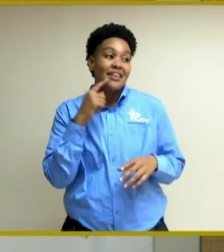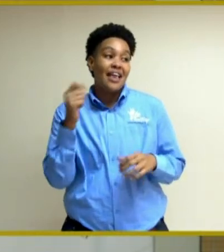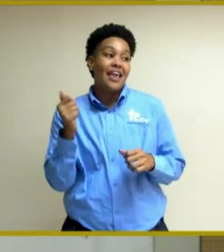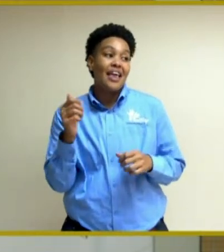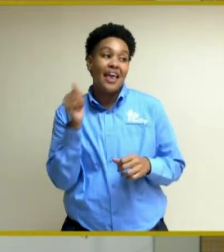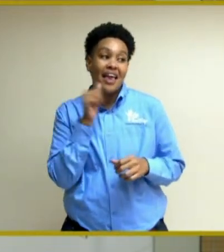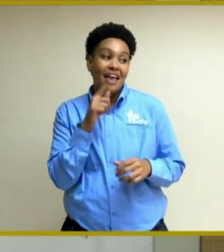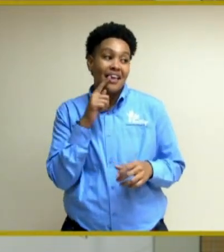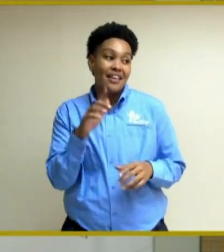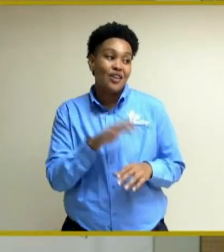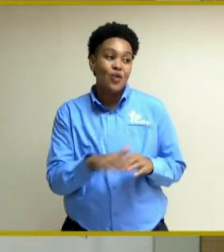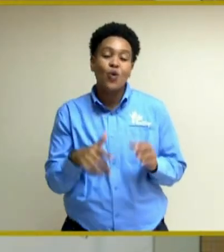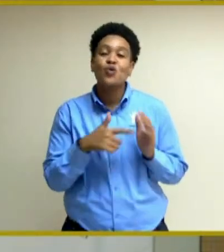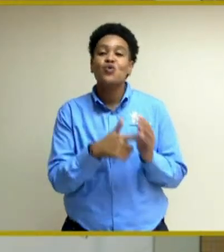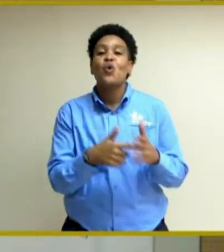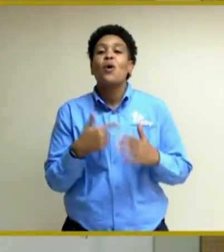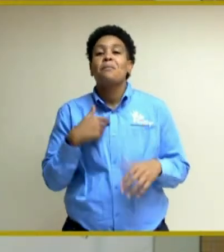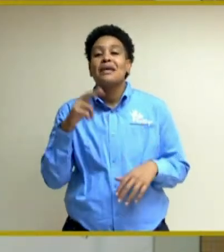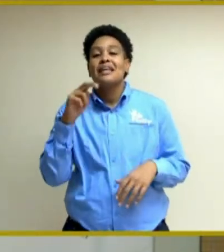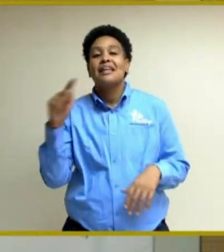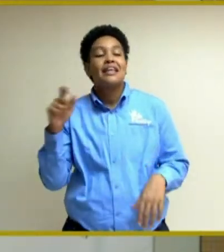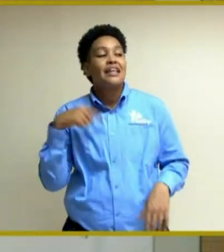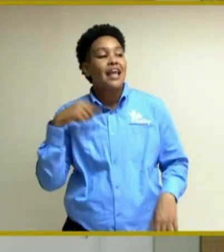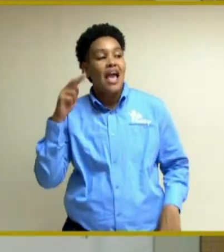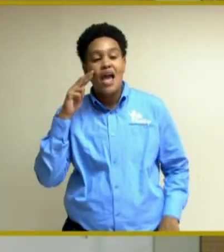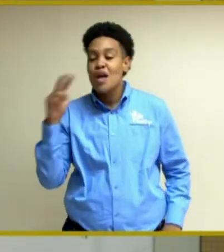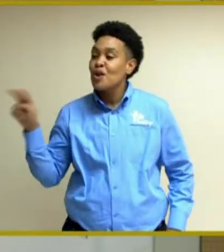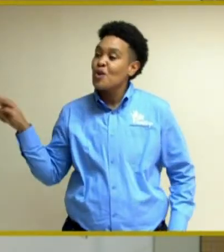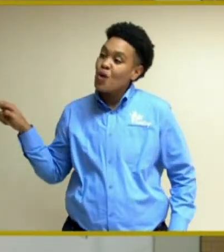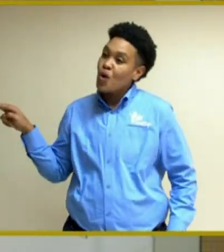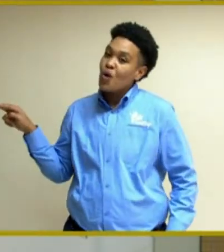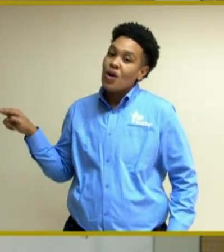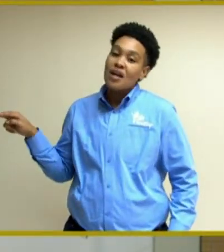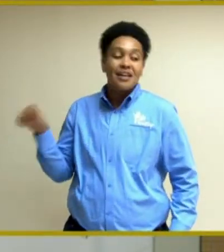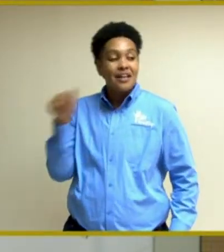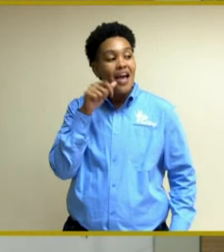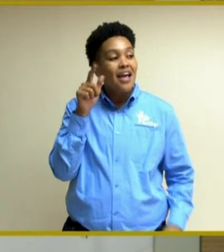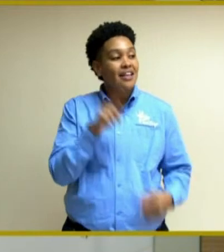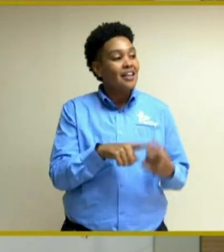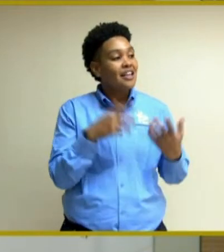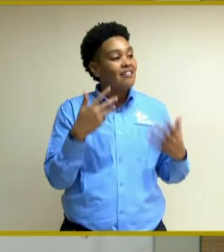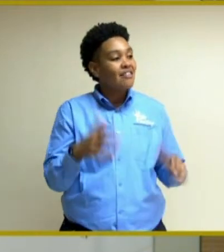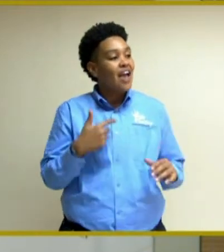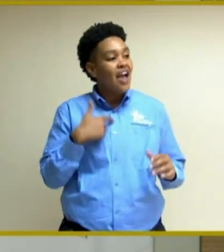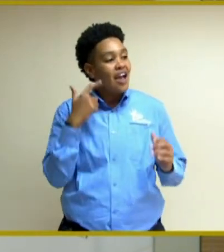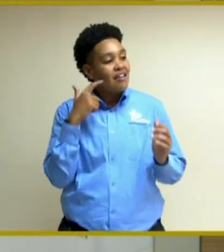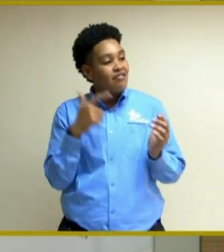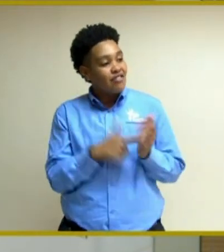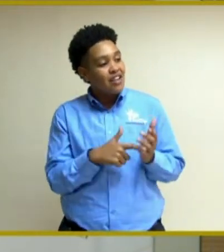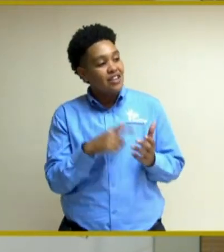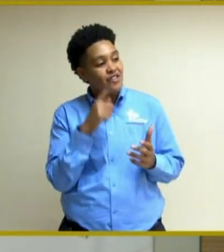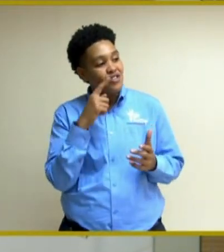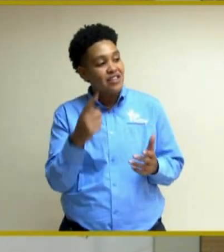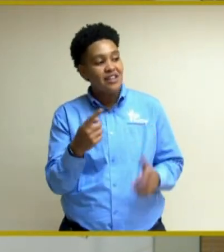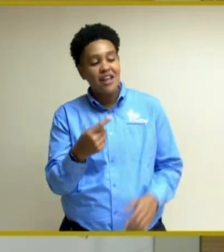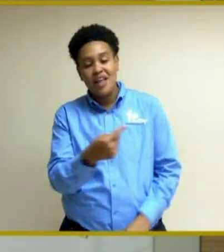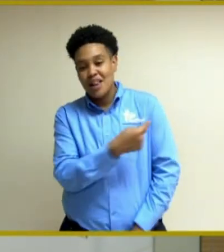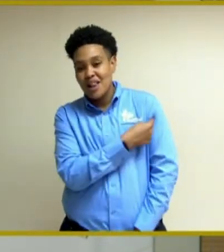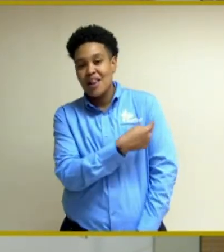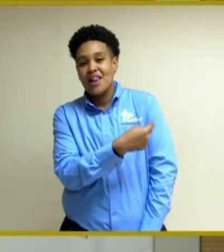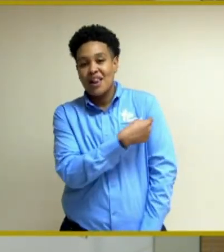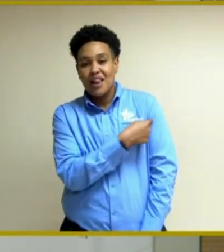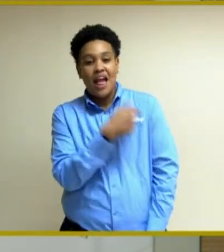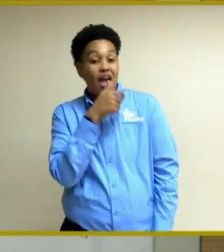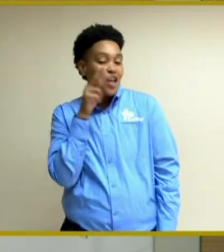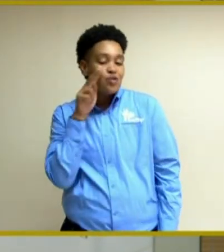is, listen, don't show me the needle. And I look away. It's not until she finished that I realized that she actually was putting a needle in my